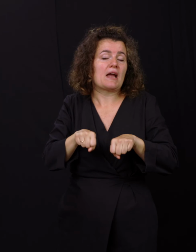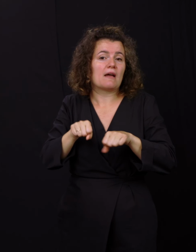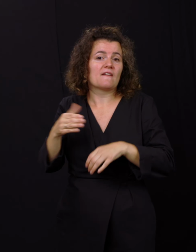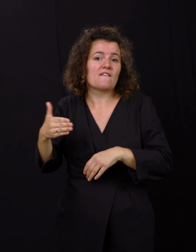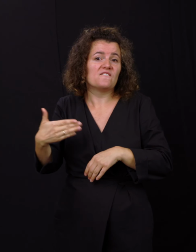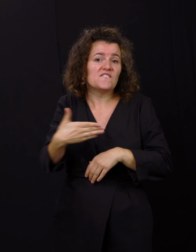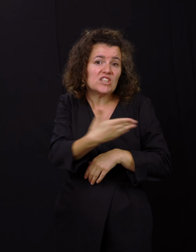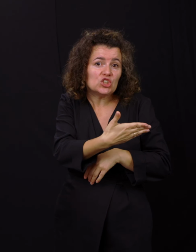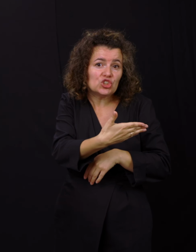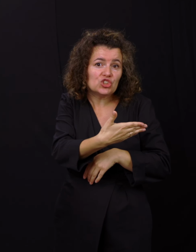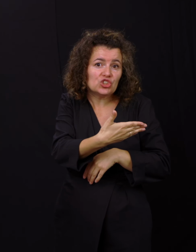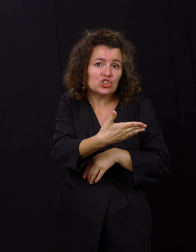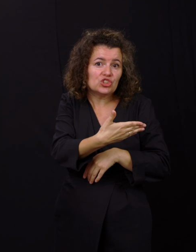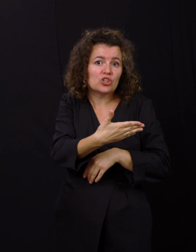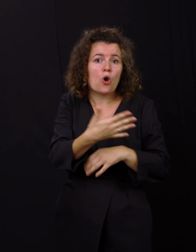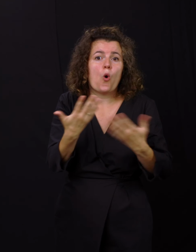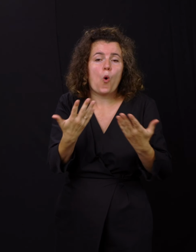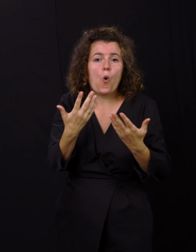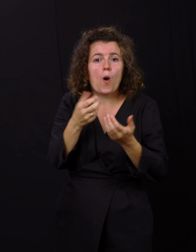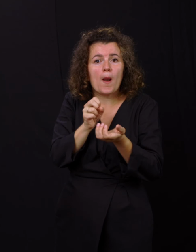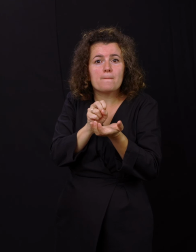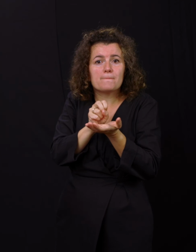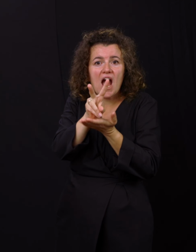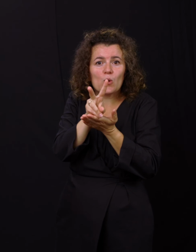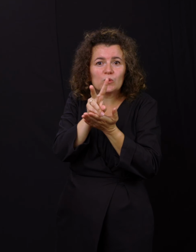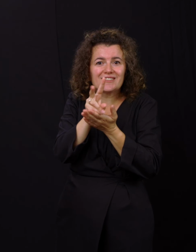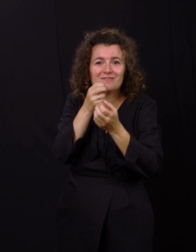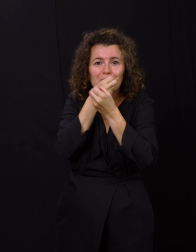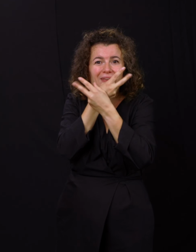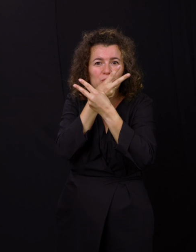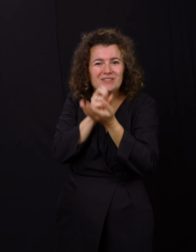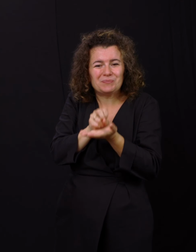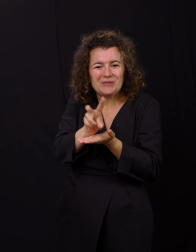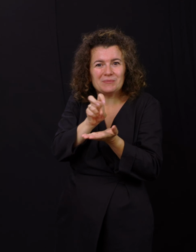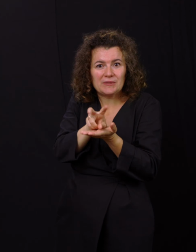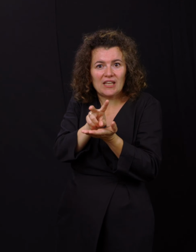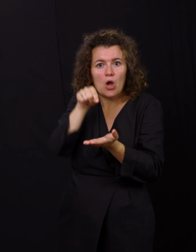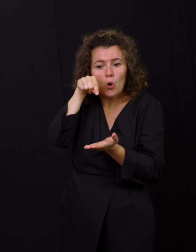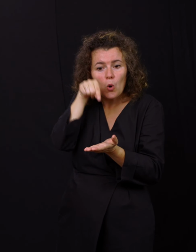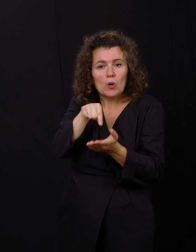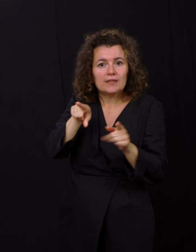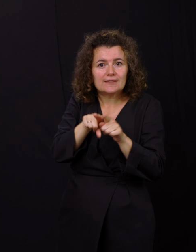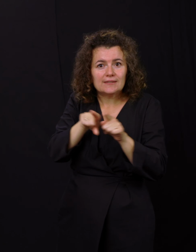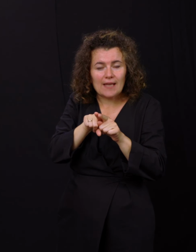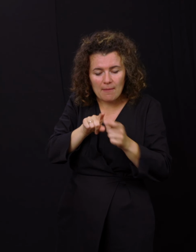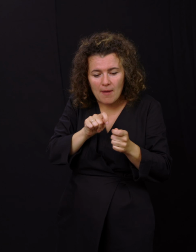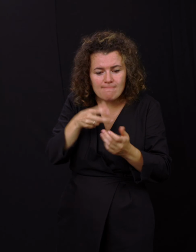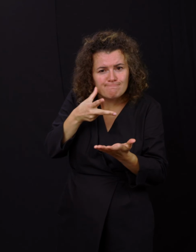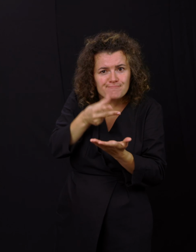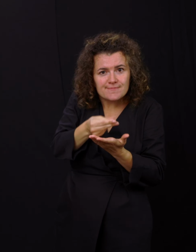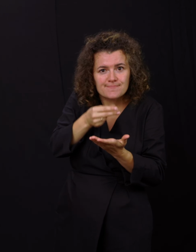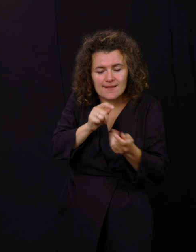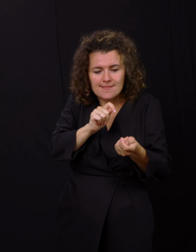others have used mouse models. And once you have basically a portfolio that demonstrate the efficacy